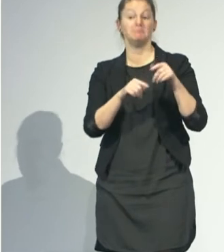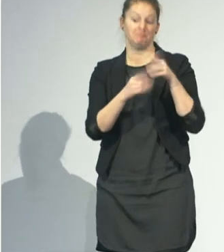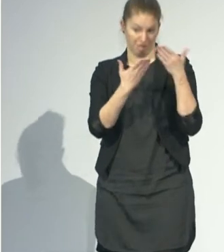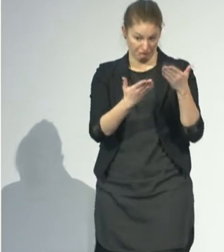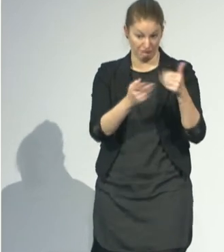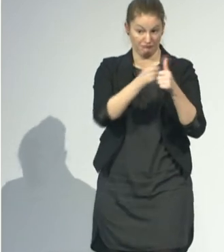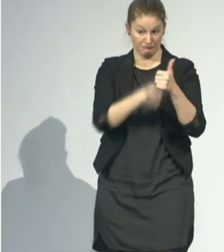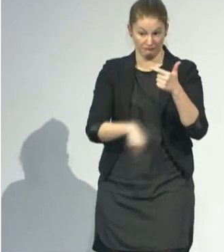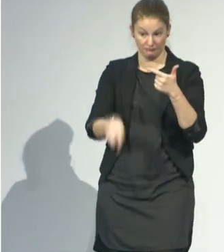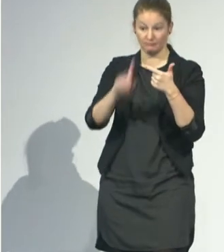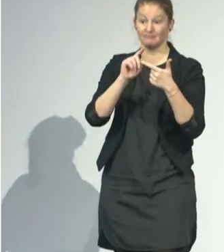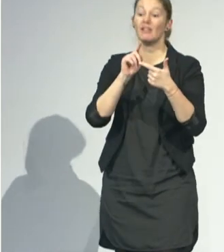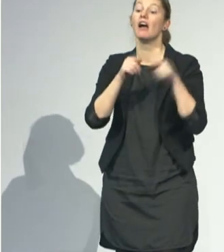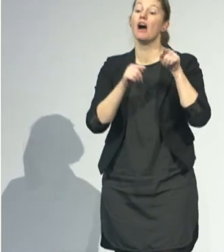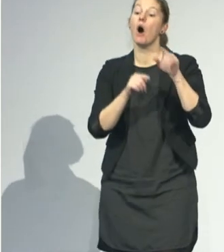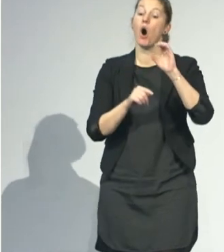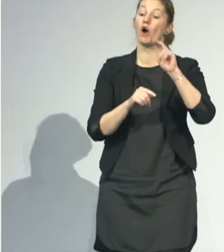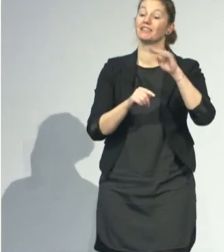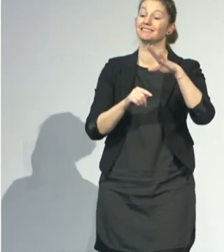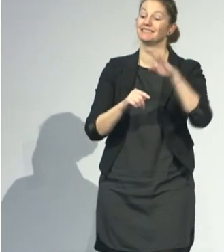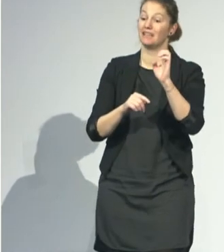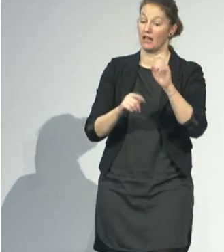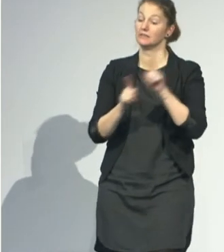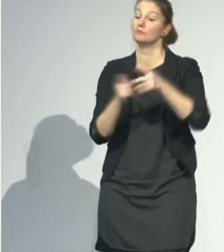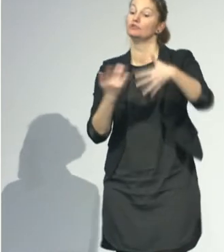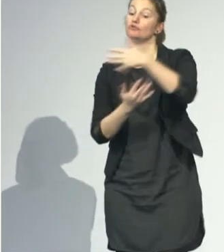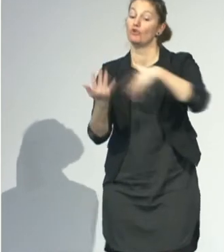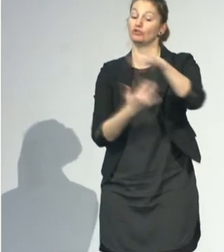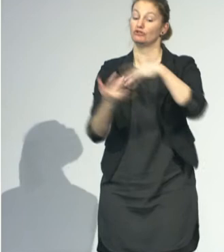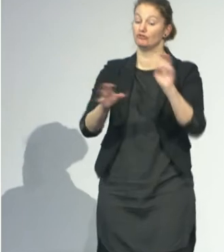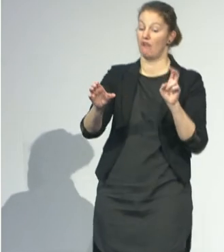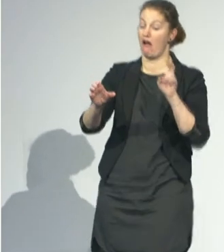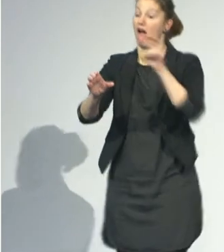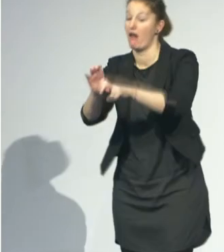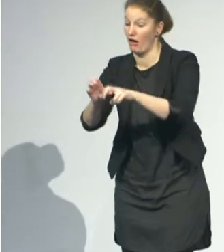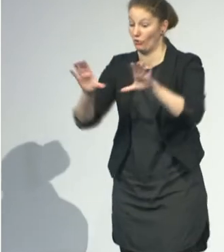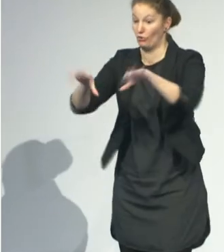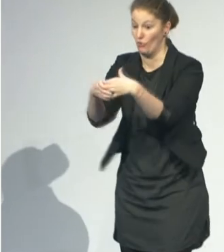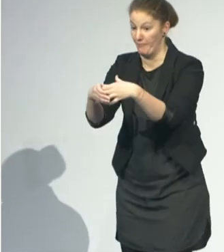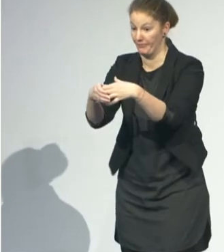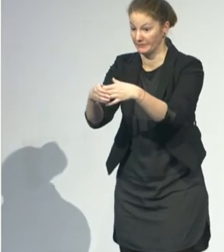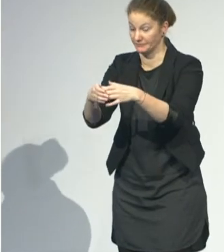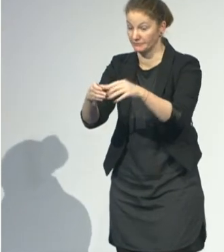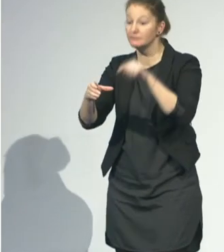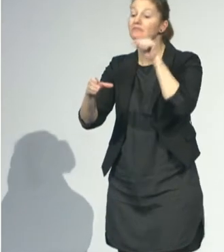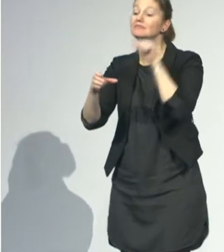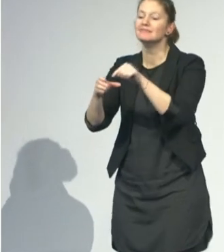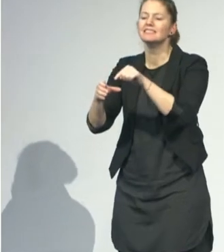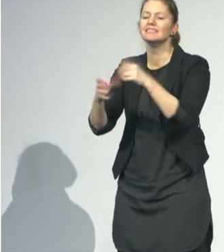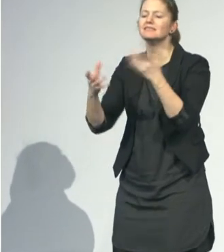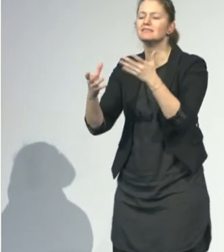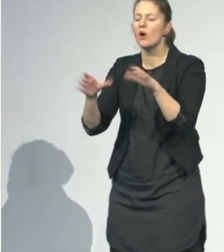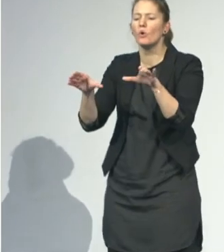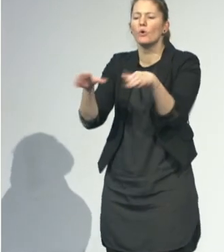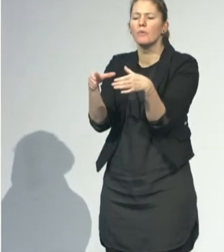is also get another branch that is a group of companies where we